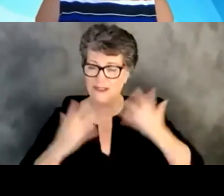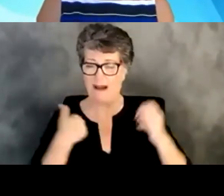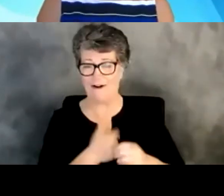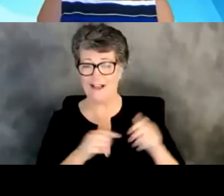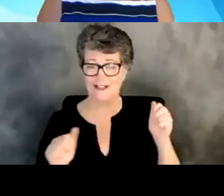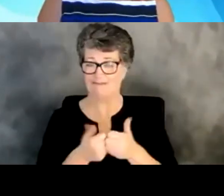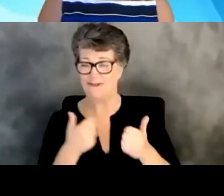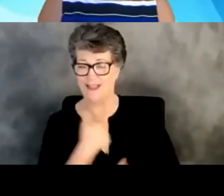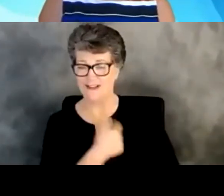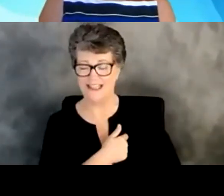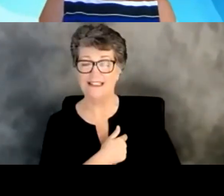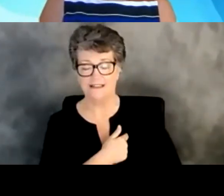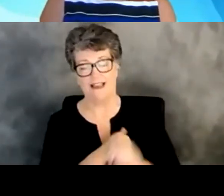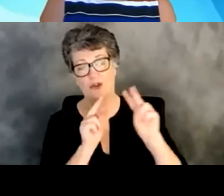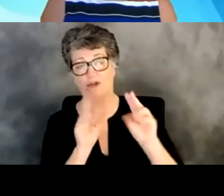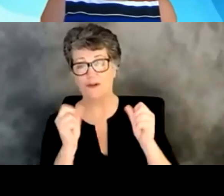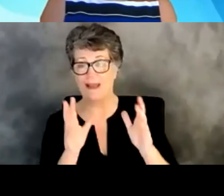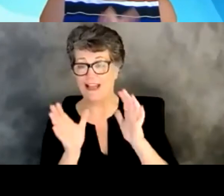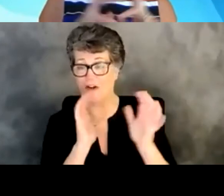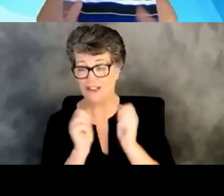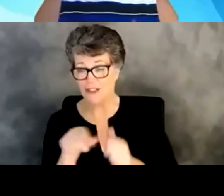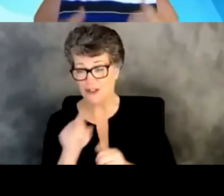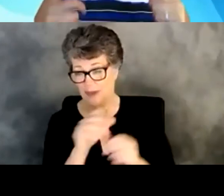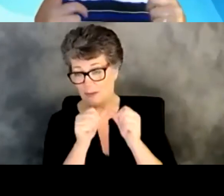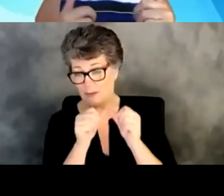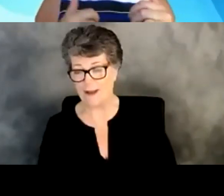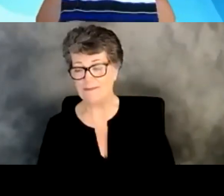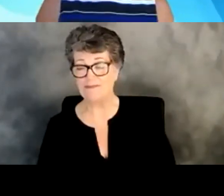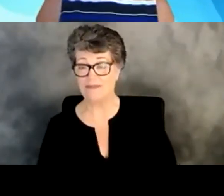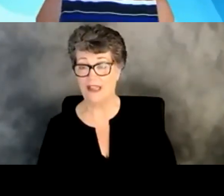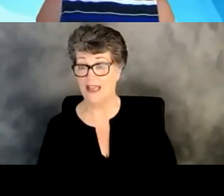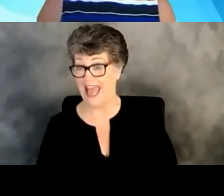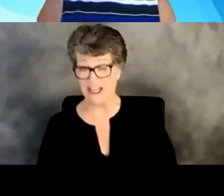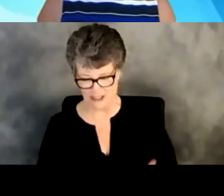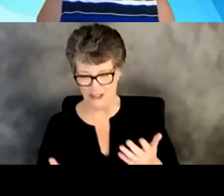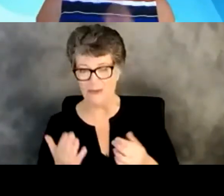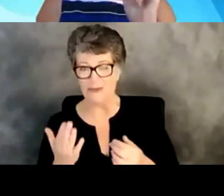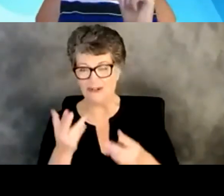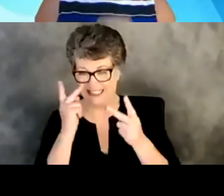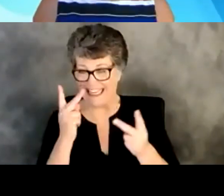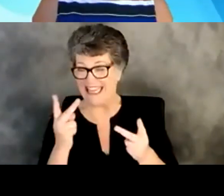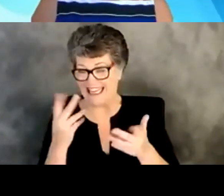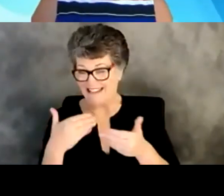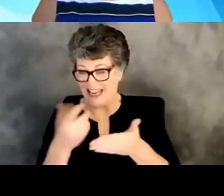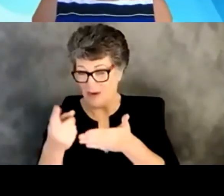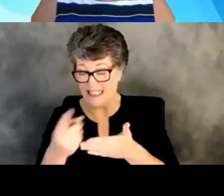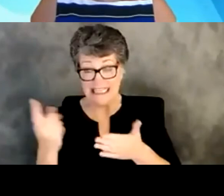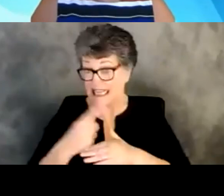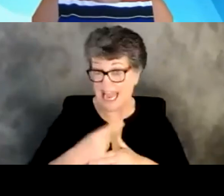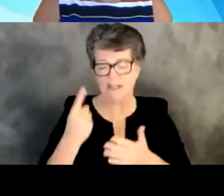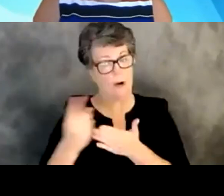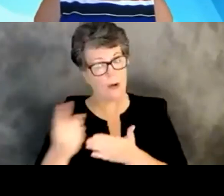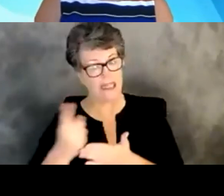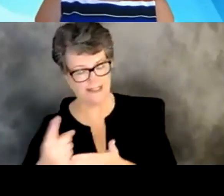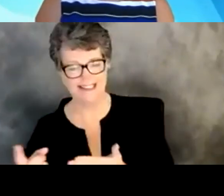us, and look forward to many conversations with you ongoing. And you'll hear from us in coming weeks, not days, but in weeks, as we